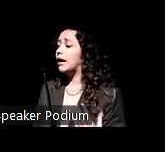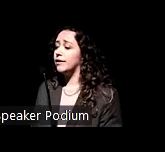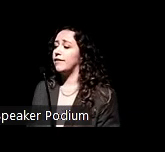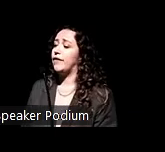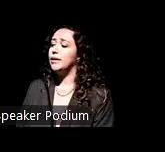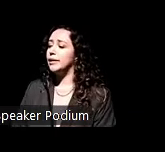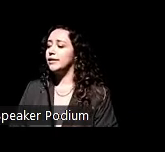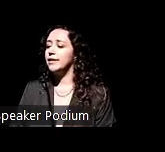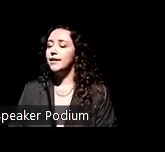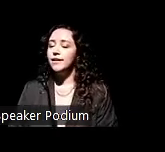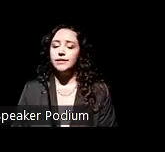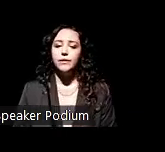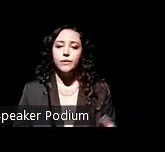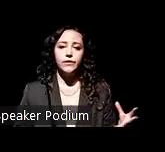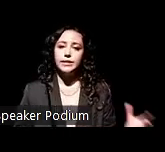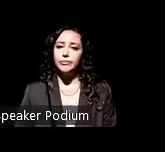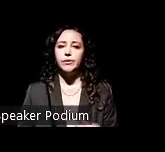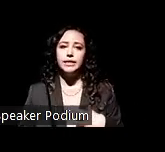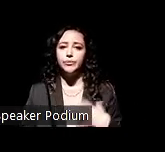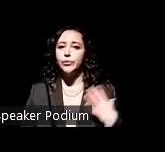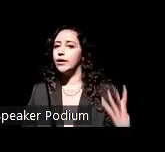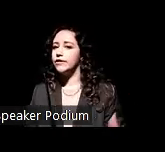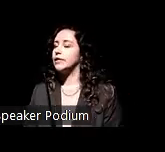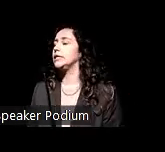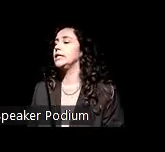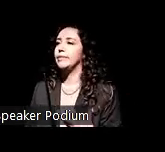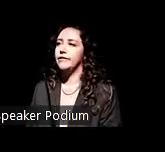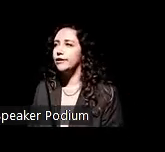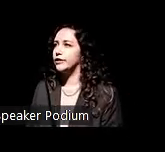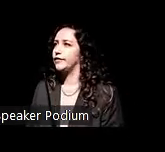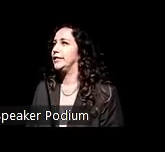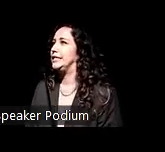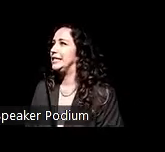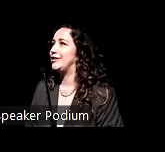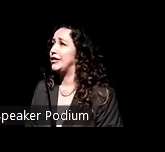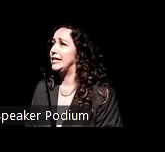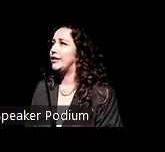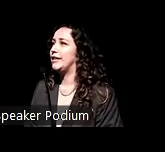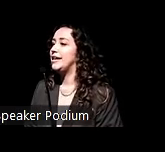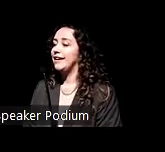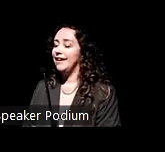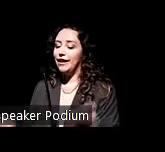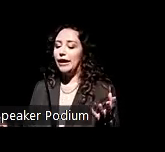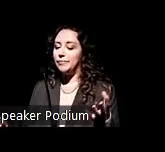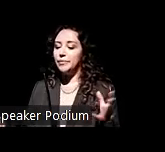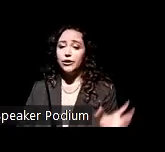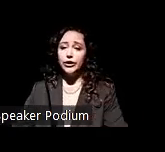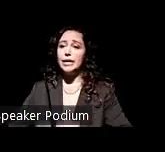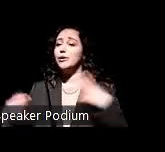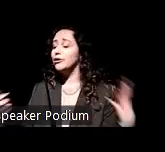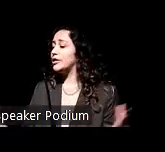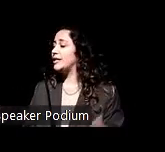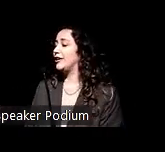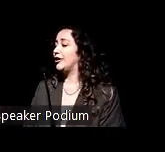on health and environment. So for example, these production facilities, manufacturing facilities are near, they're